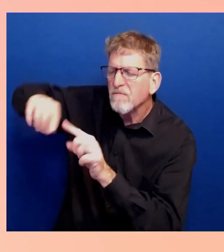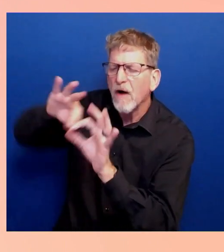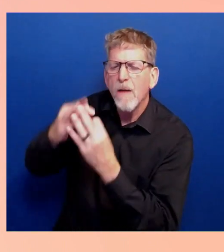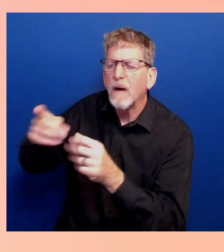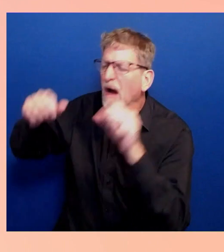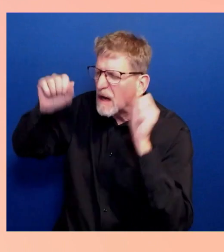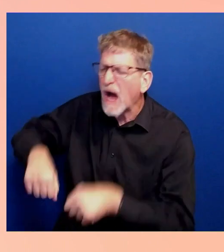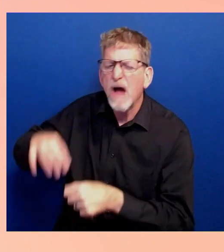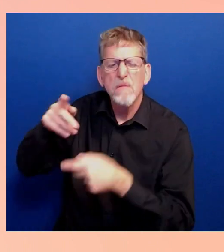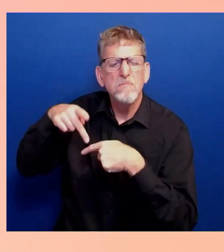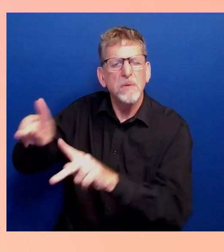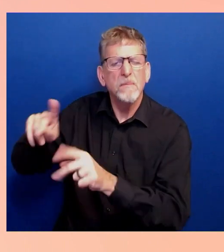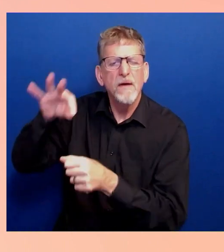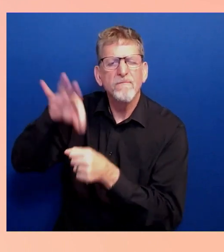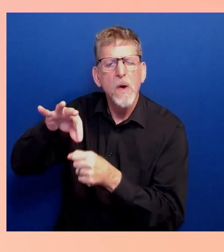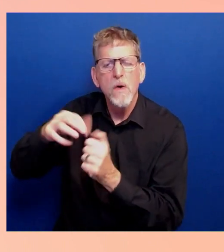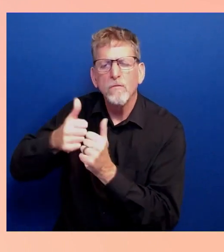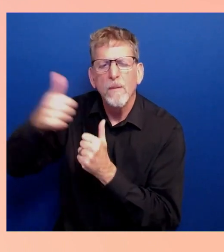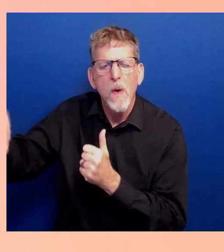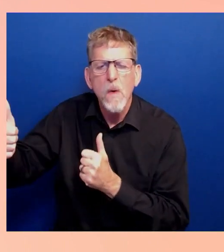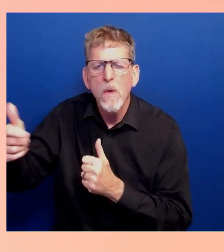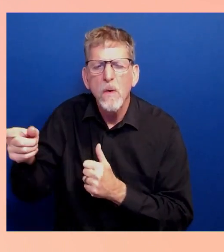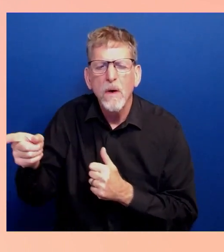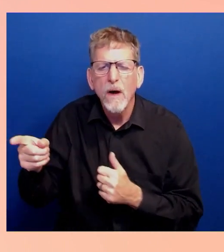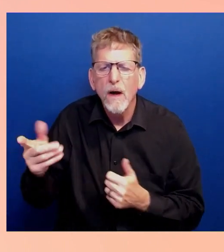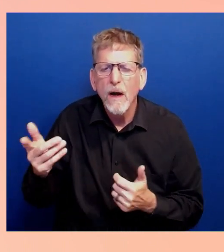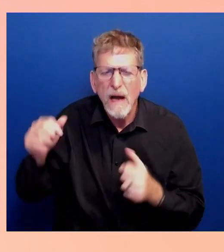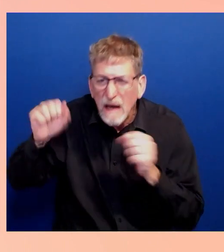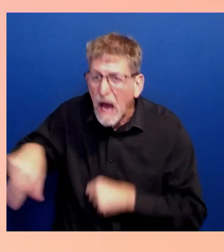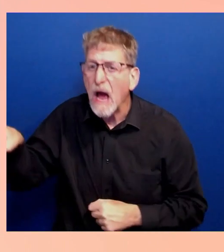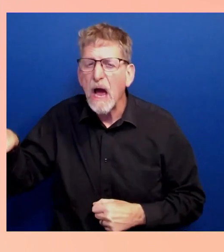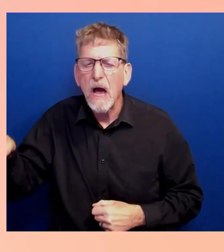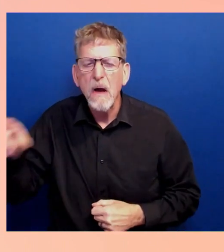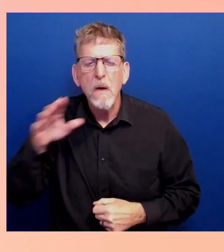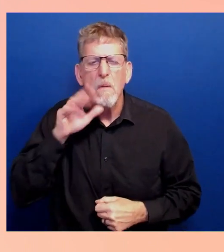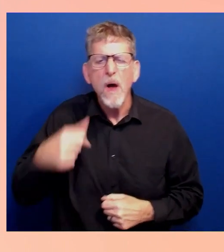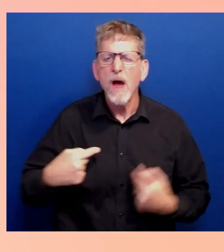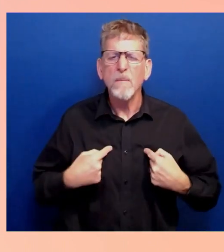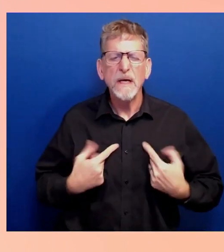good enough for our military, why can't they be good enough for disabled people?